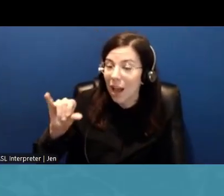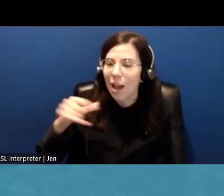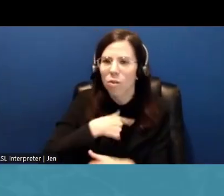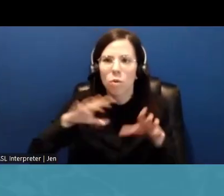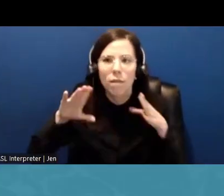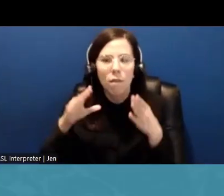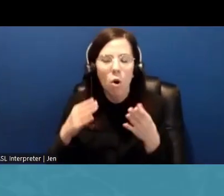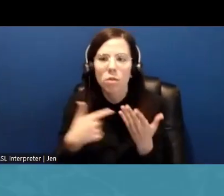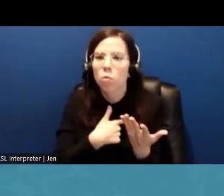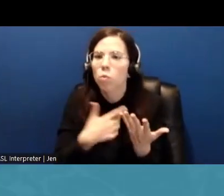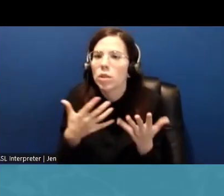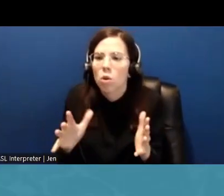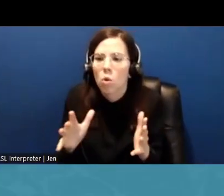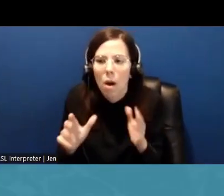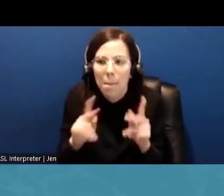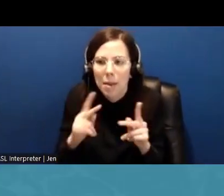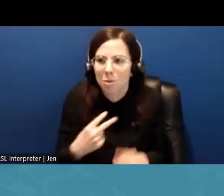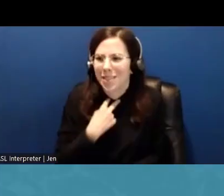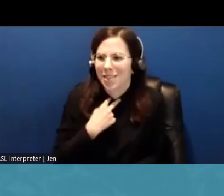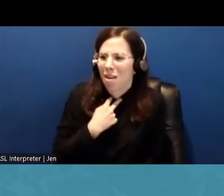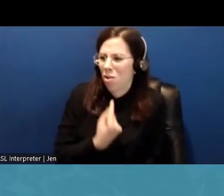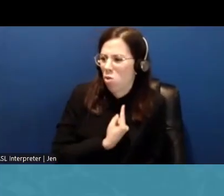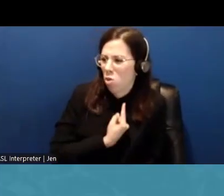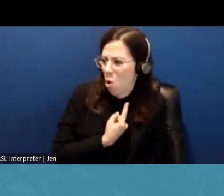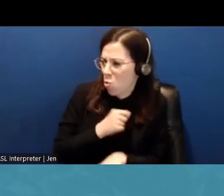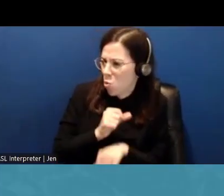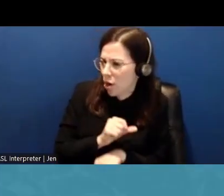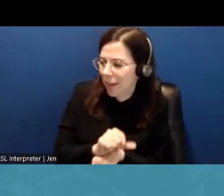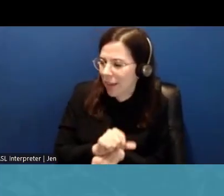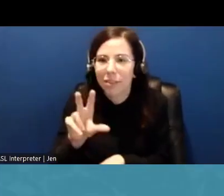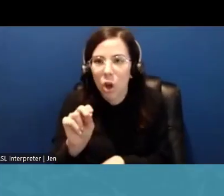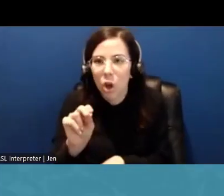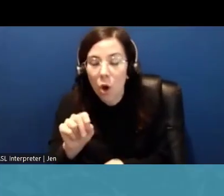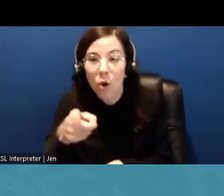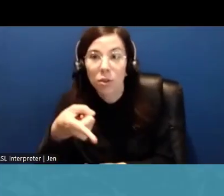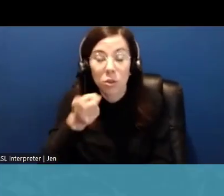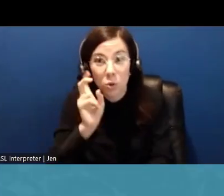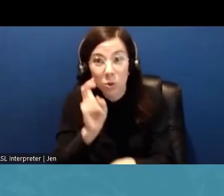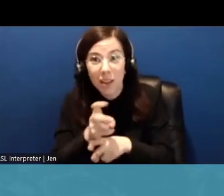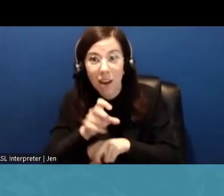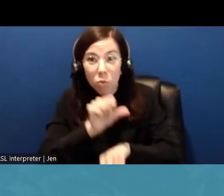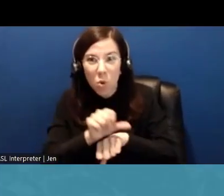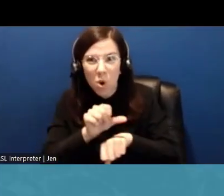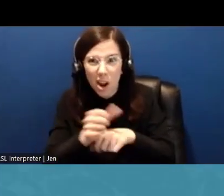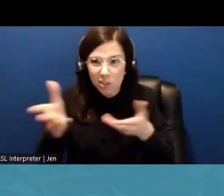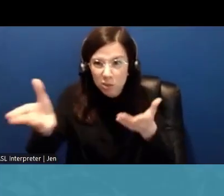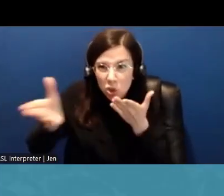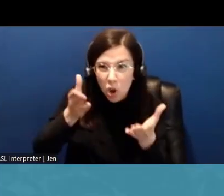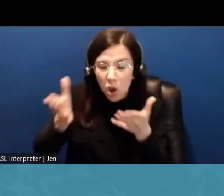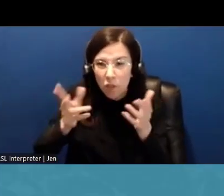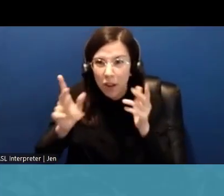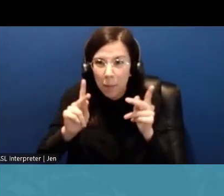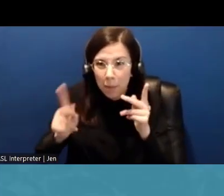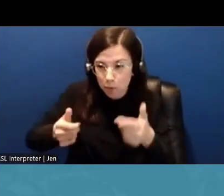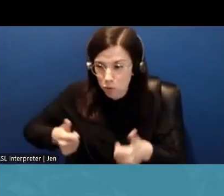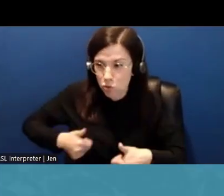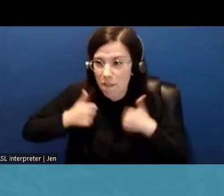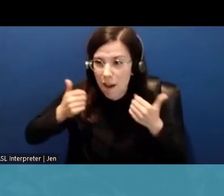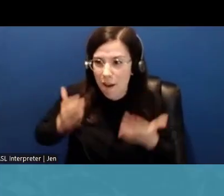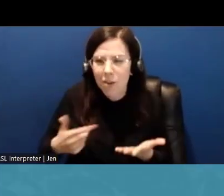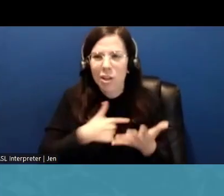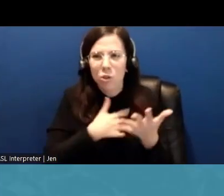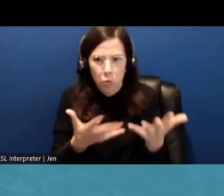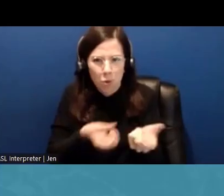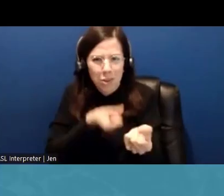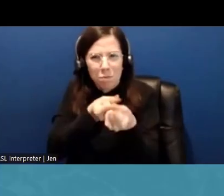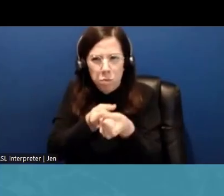have to serve a survivor alone. So when you're doing the hard work of serving a survivor, we're your backstop, as is